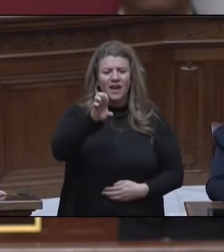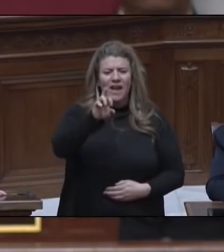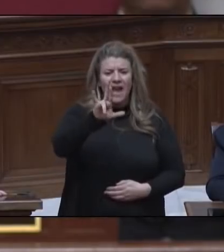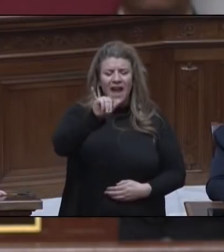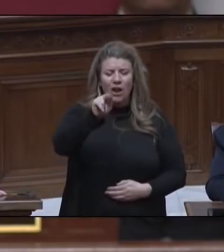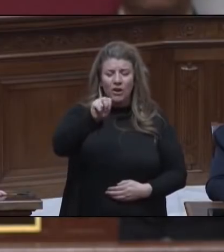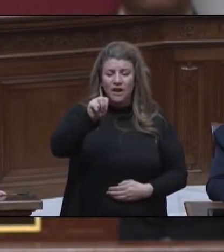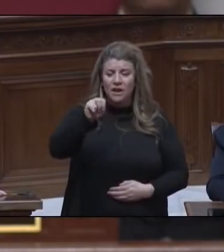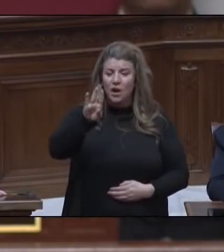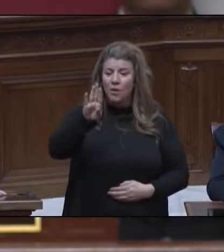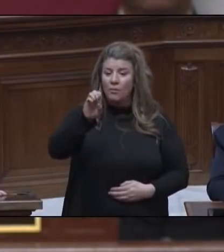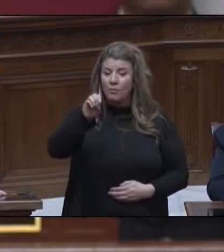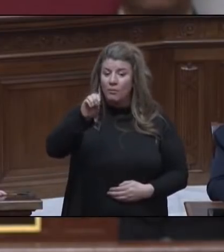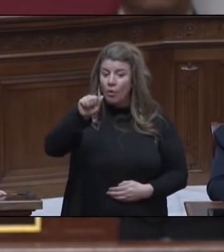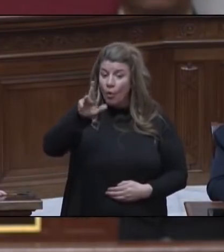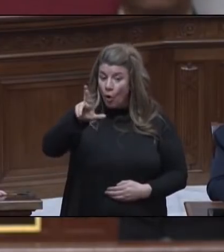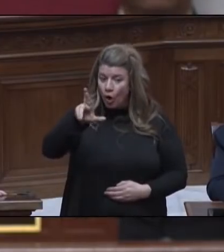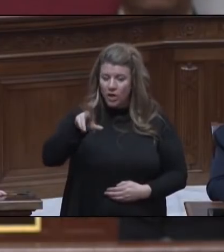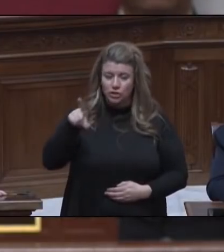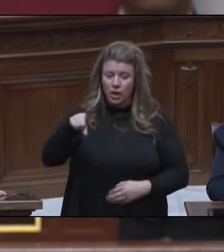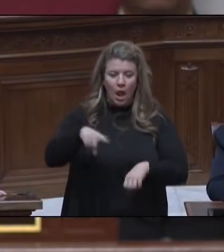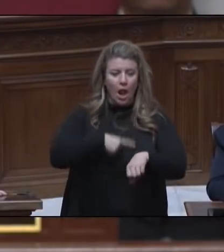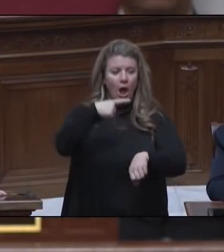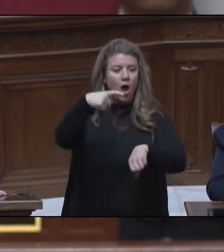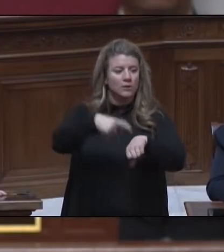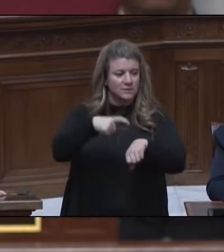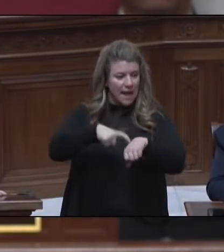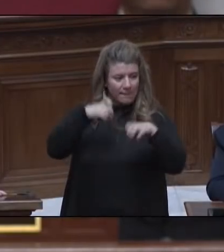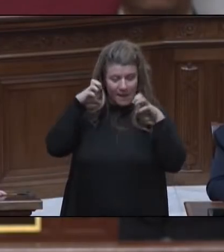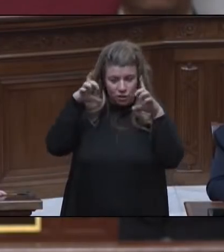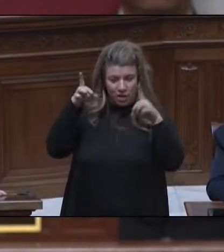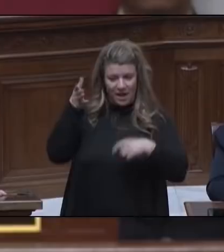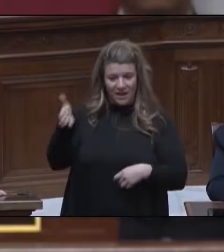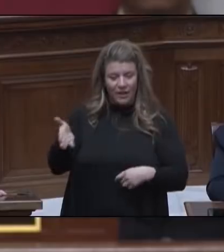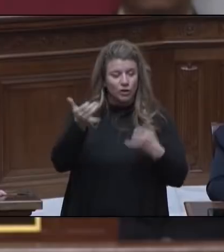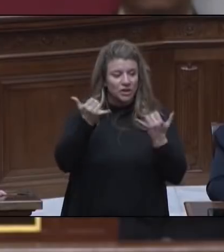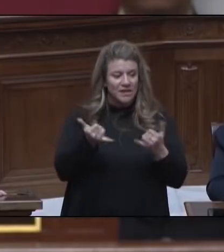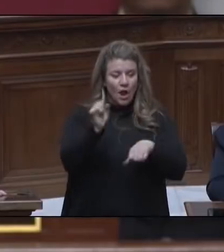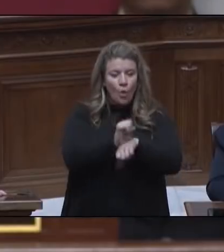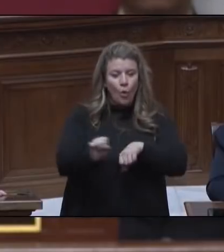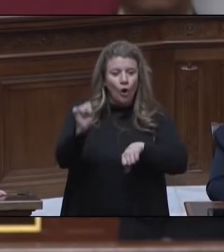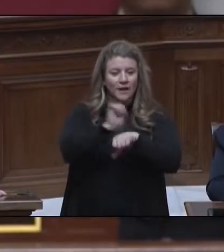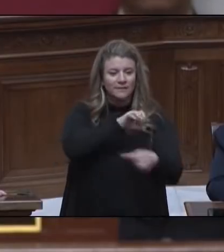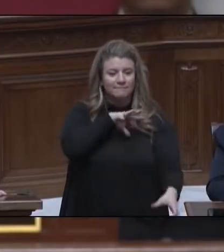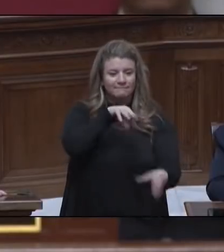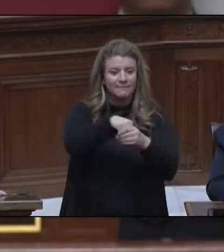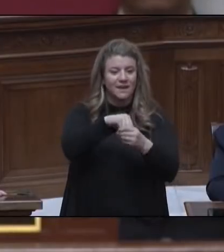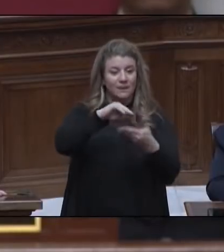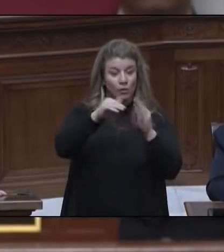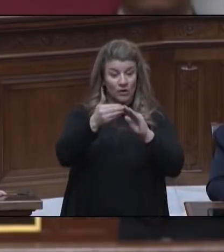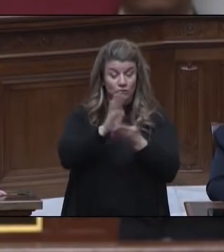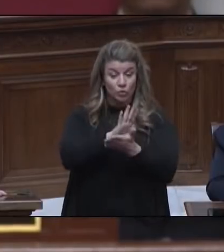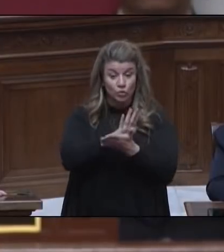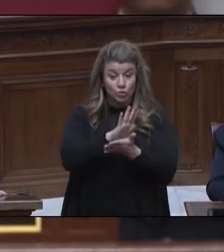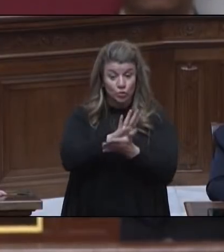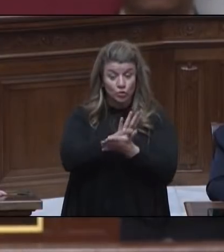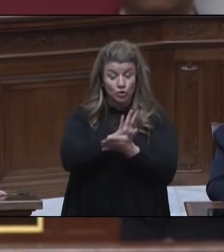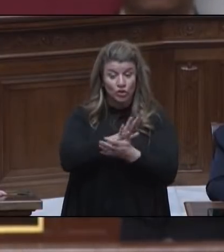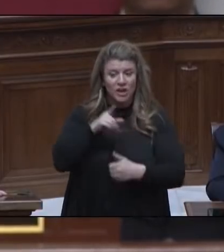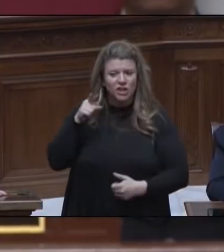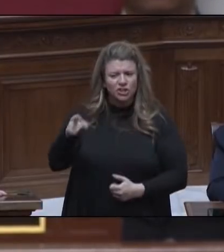Boyd. She's a longtime educator, and she's now working with communities and schools. And